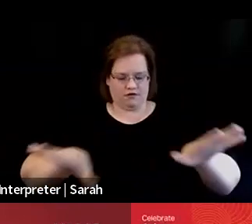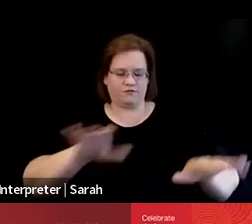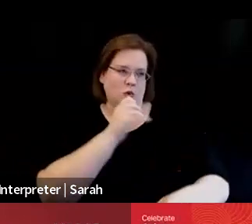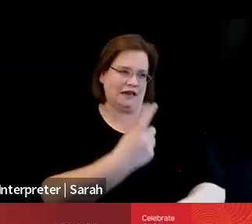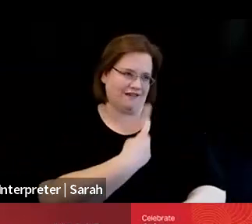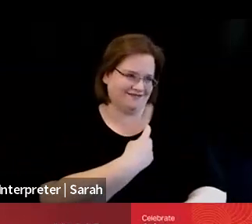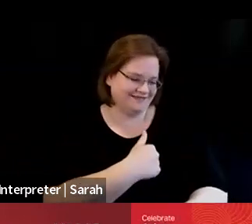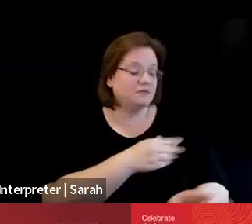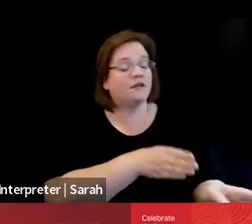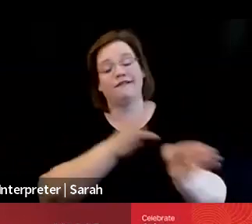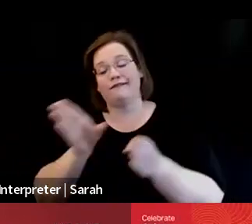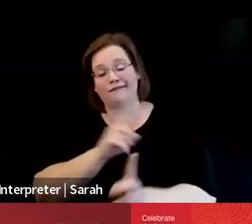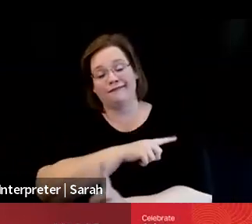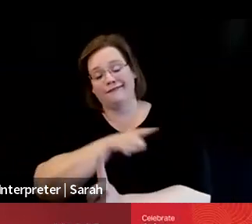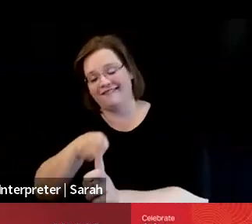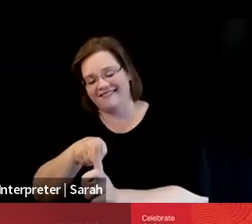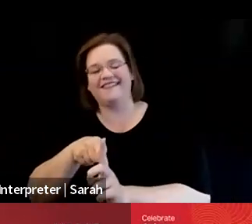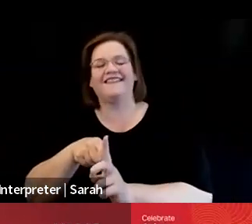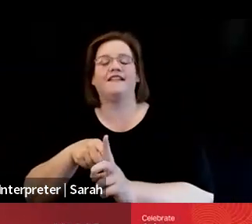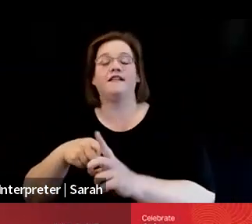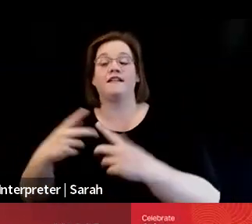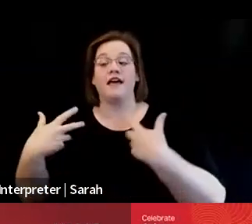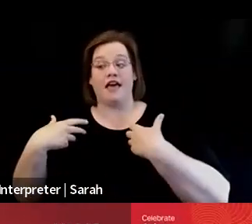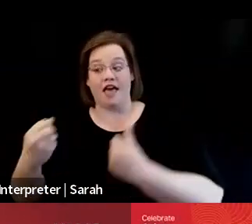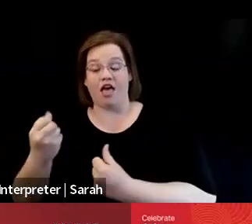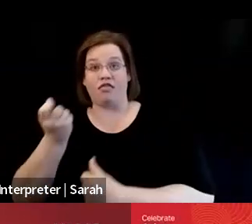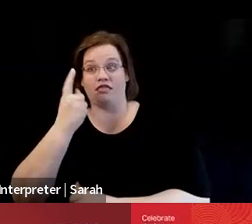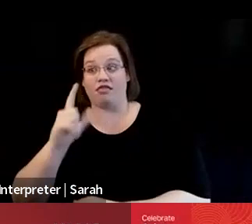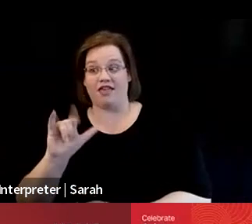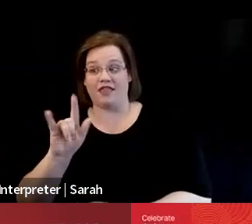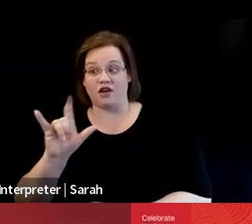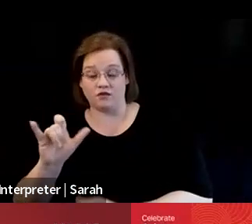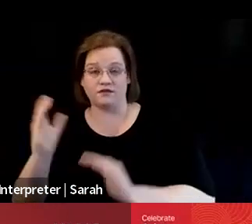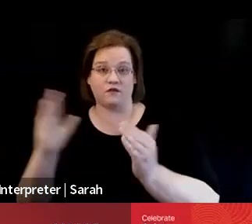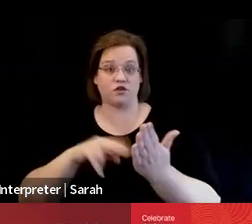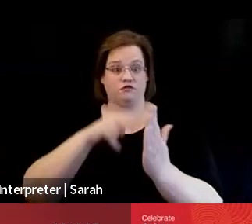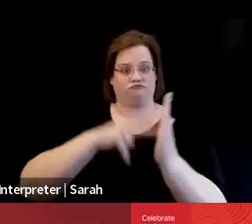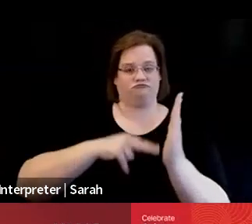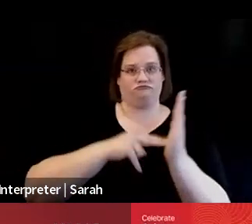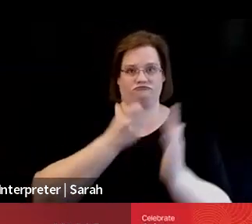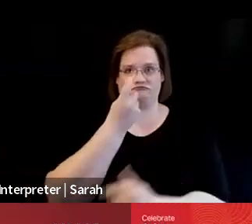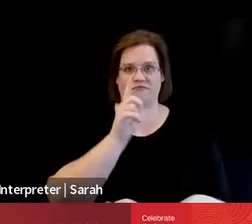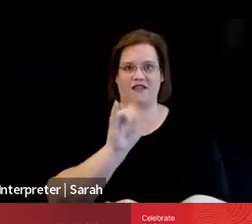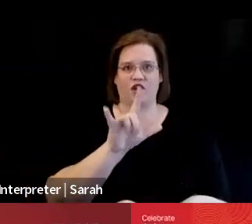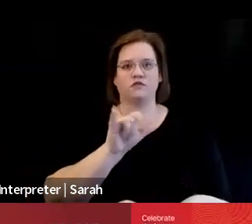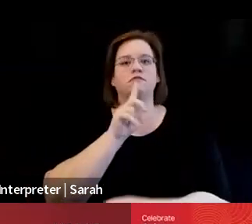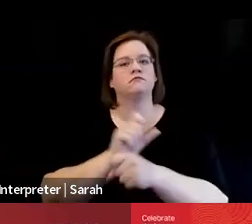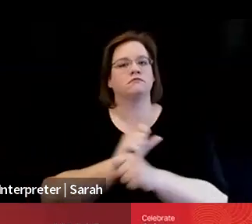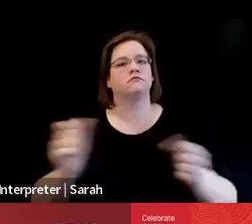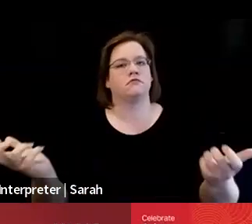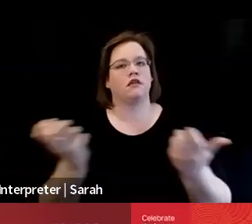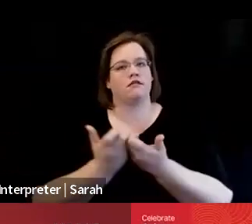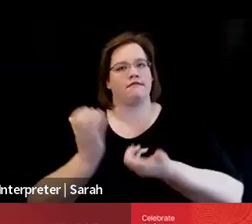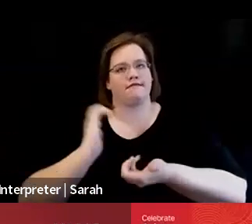about literacy and functional literacy. So definitely connected. Think about how